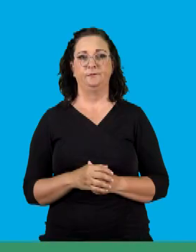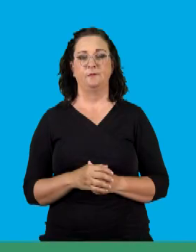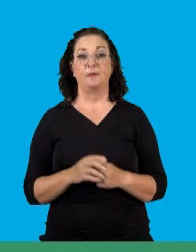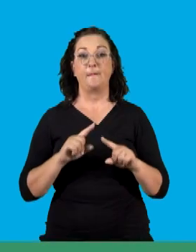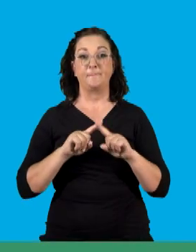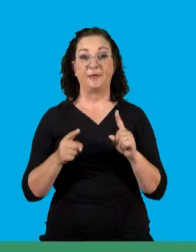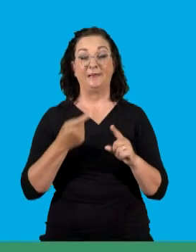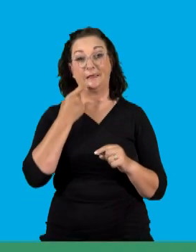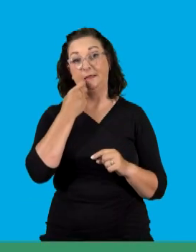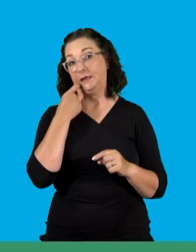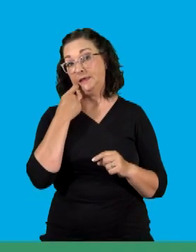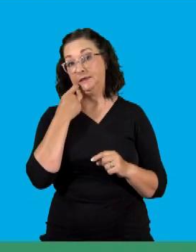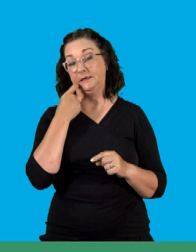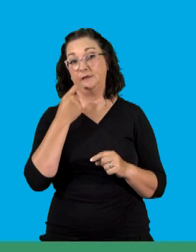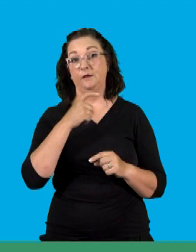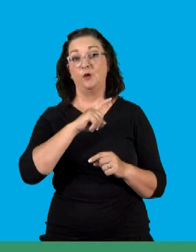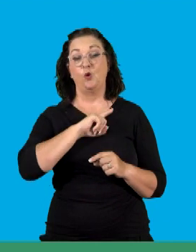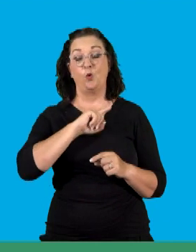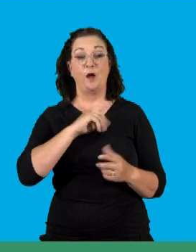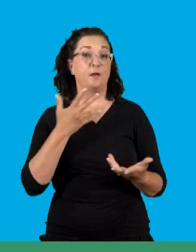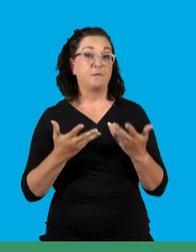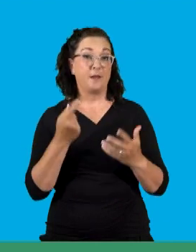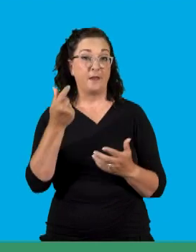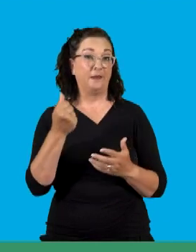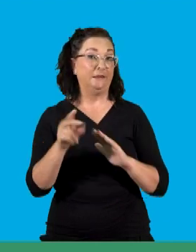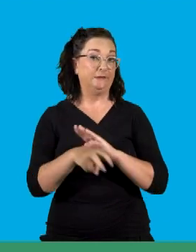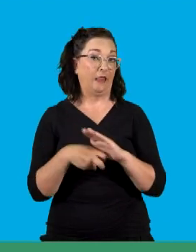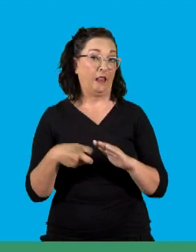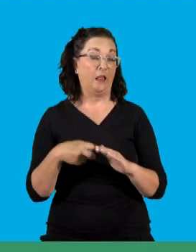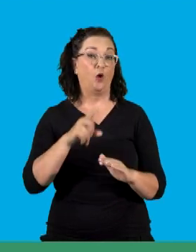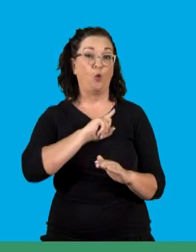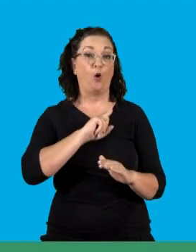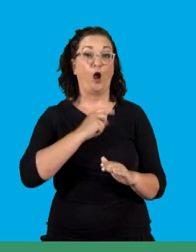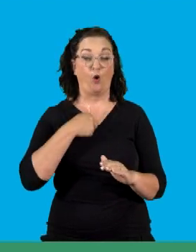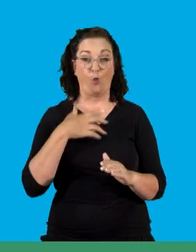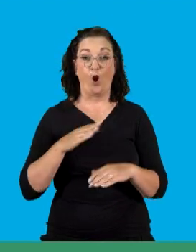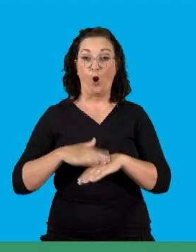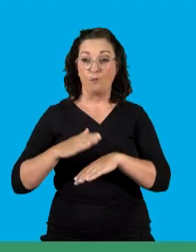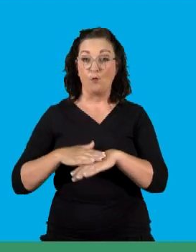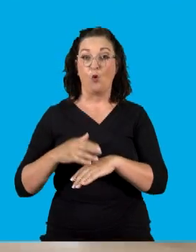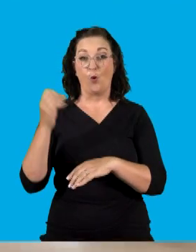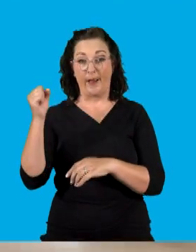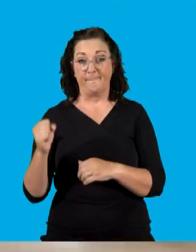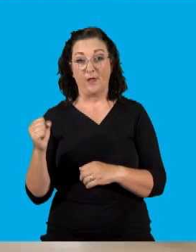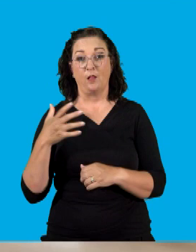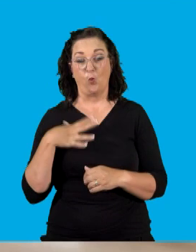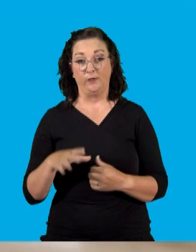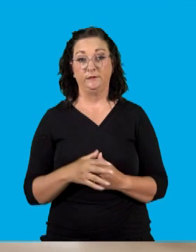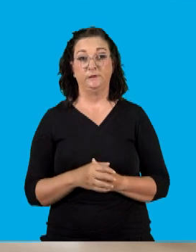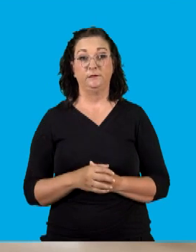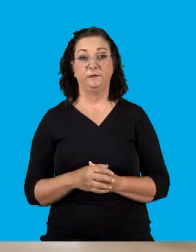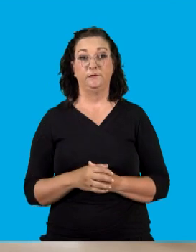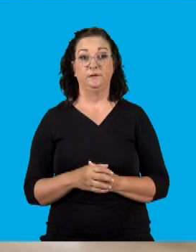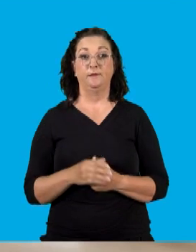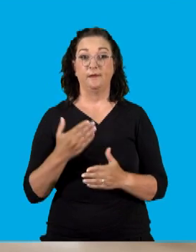Addicted employees could steal to get money for gambling. So those who are now addicted to